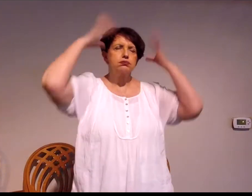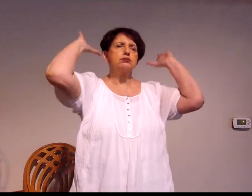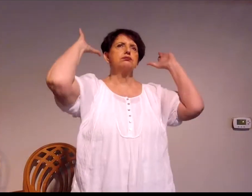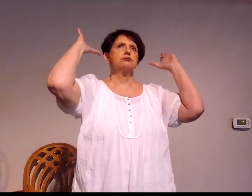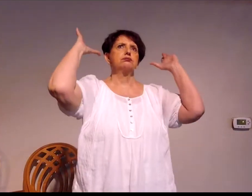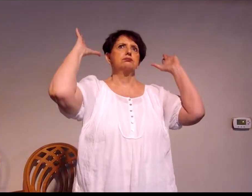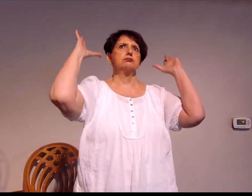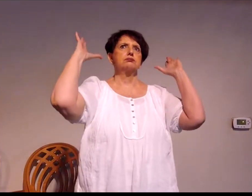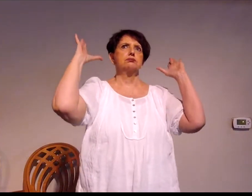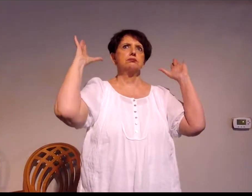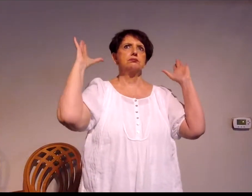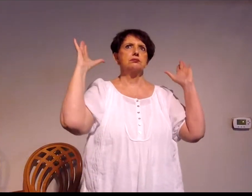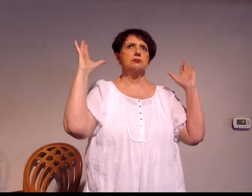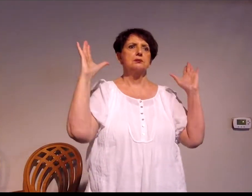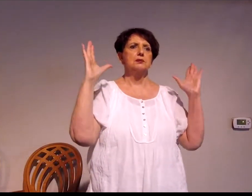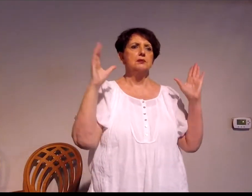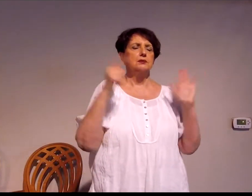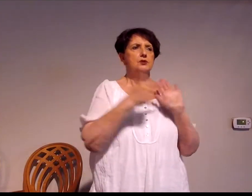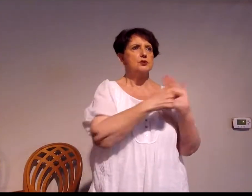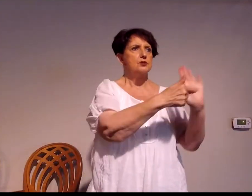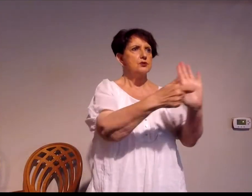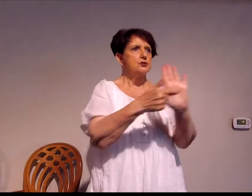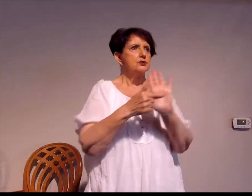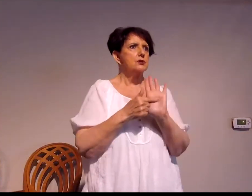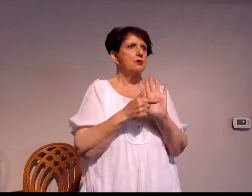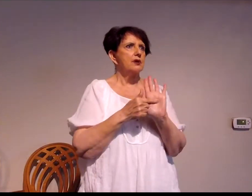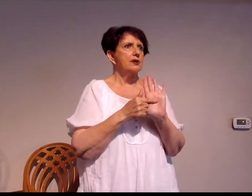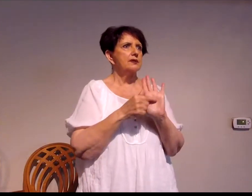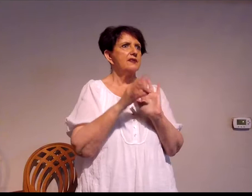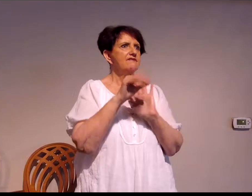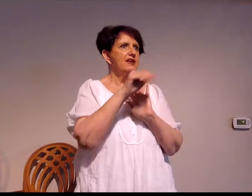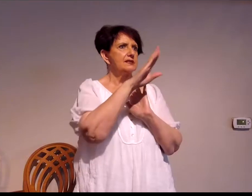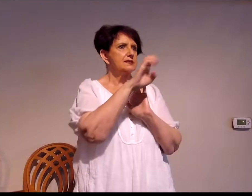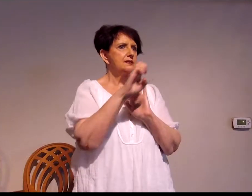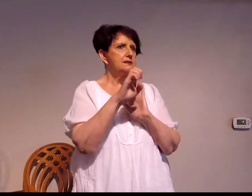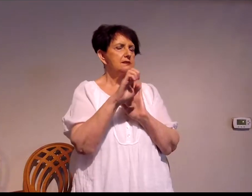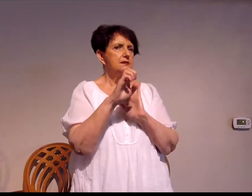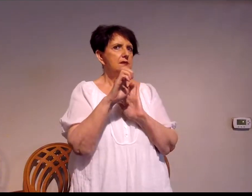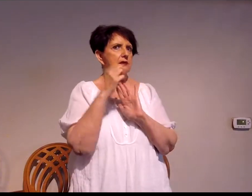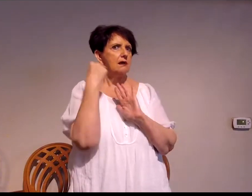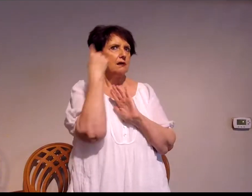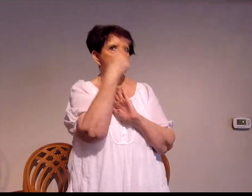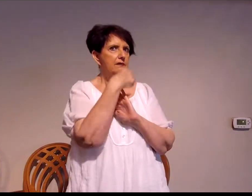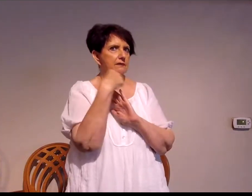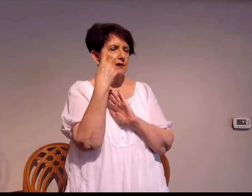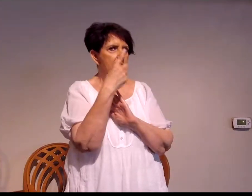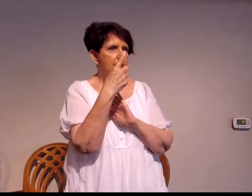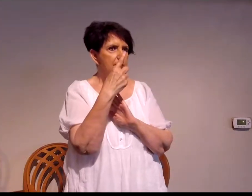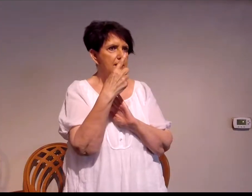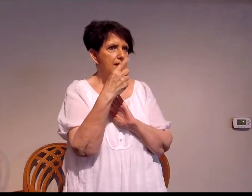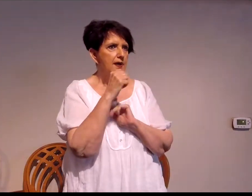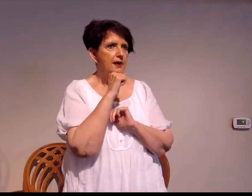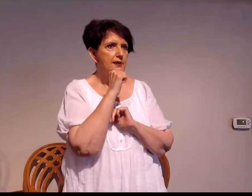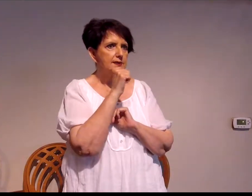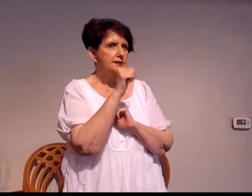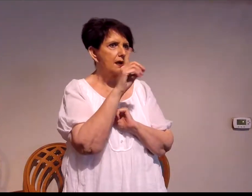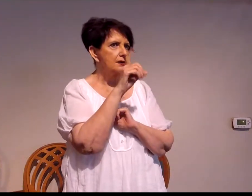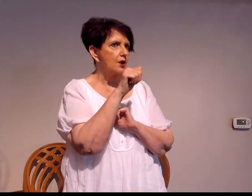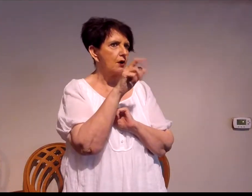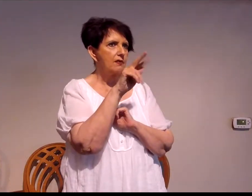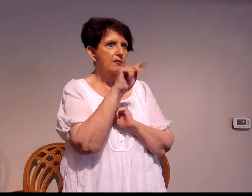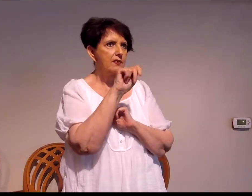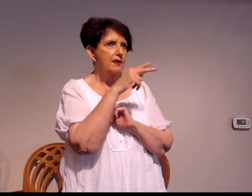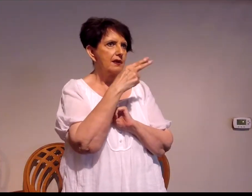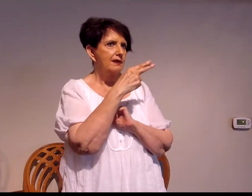helmet, revealing Vader's face. Only, it isn't Darth Vader's